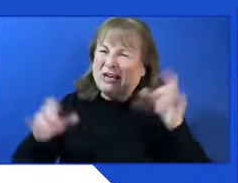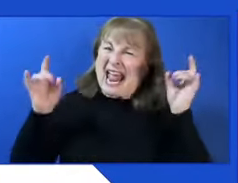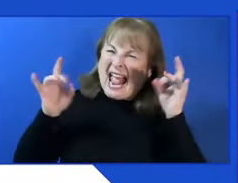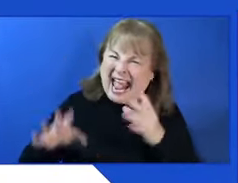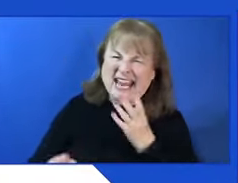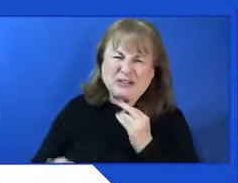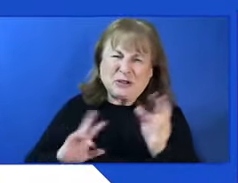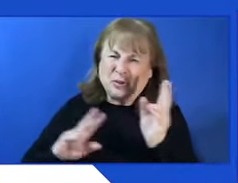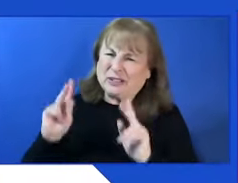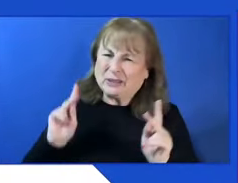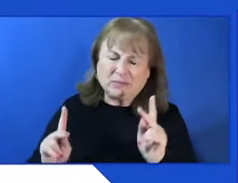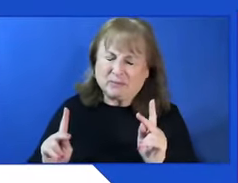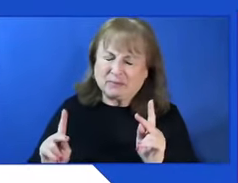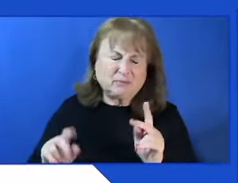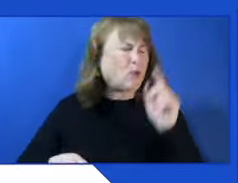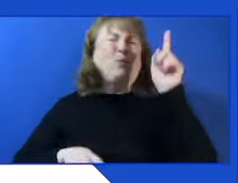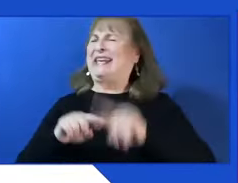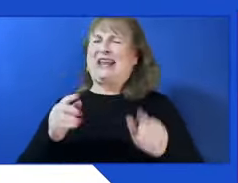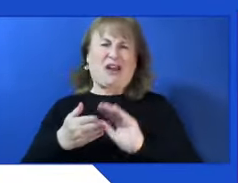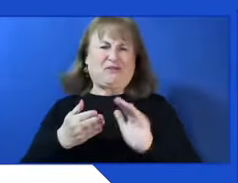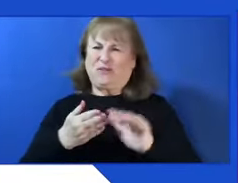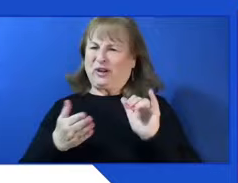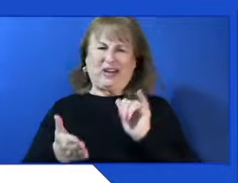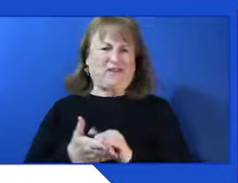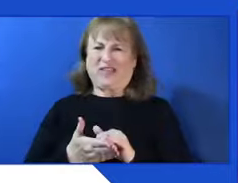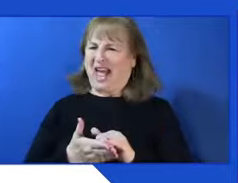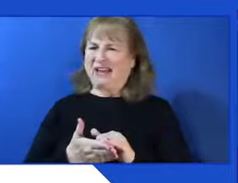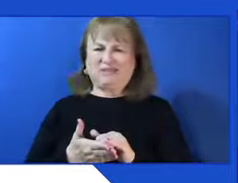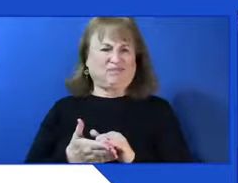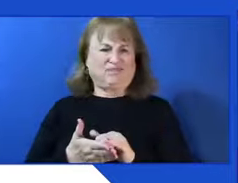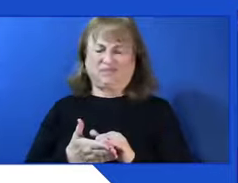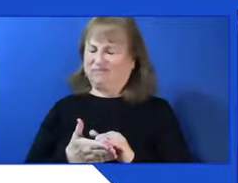is unforgivable.